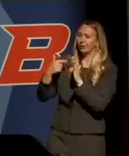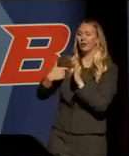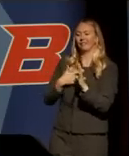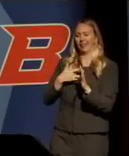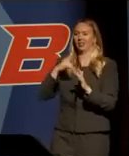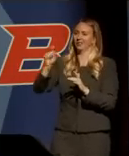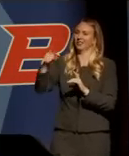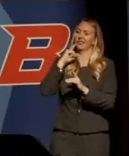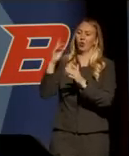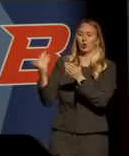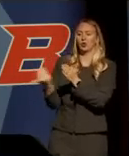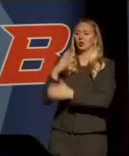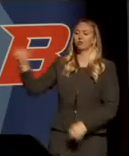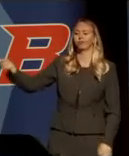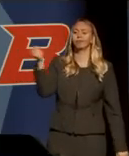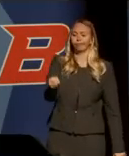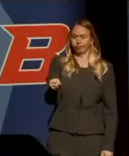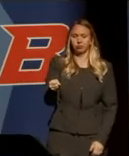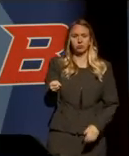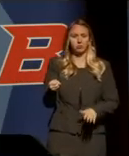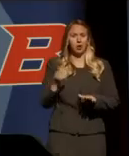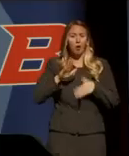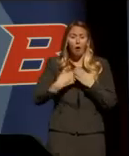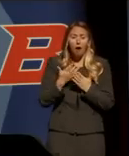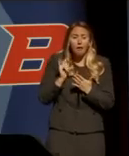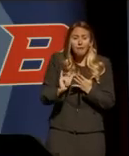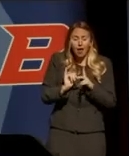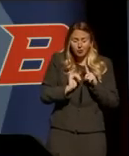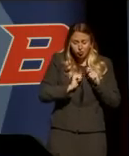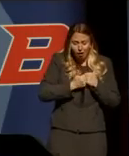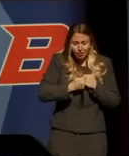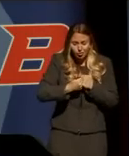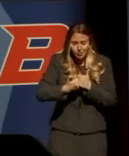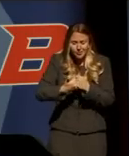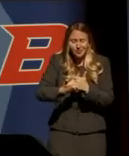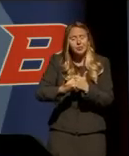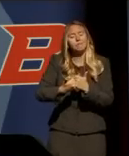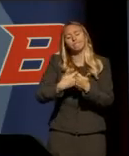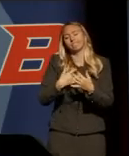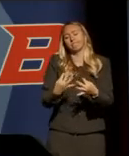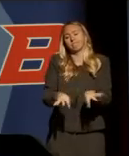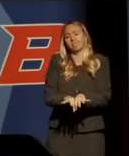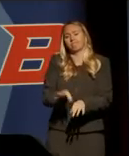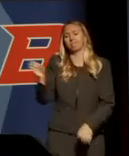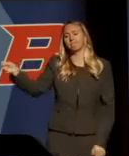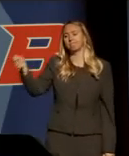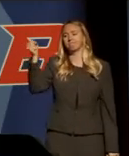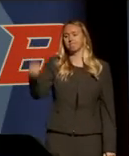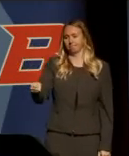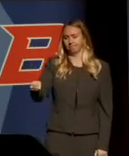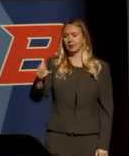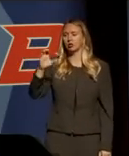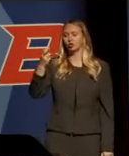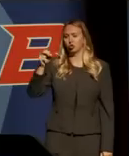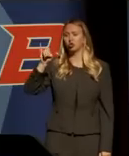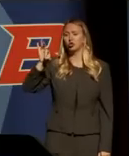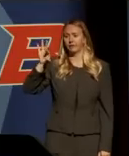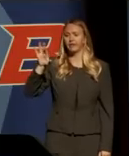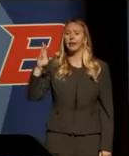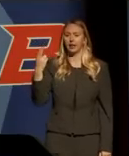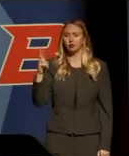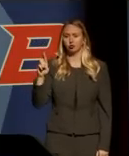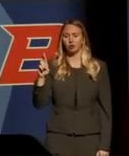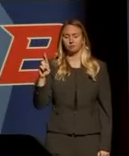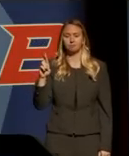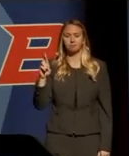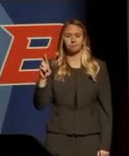of the things that we had seen earlier, we knew this position was vital. So we are launching the search for